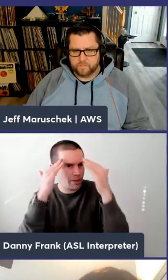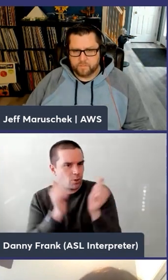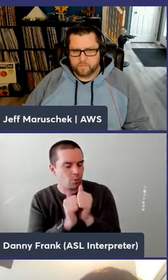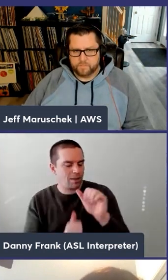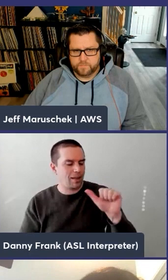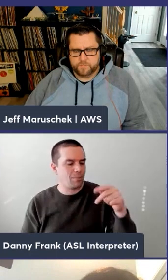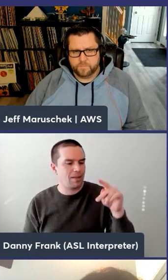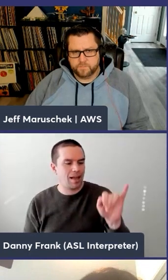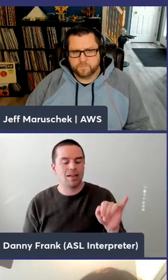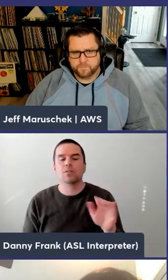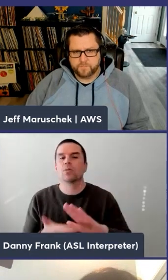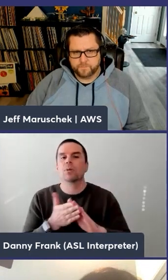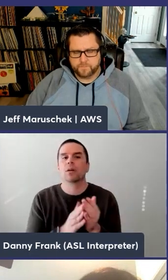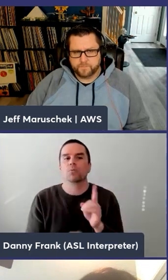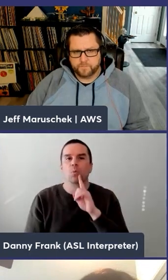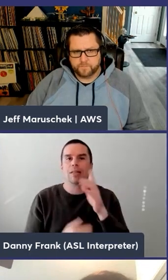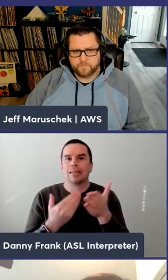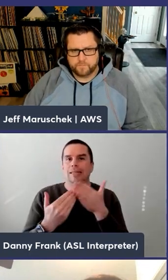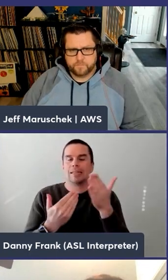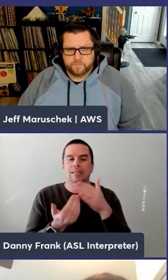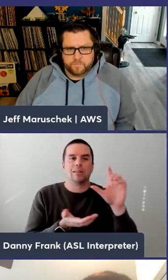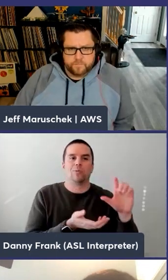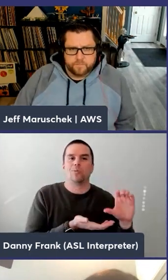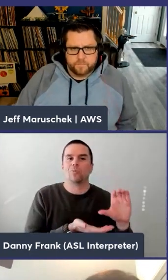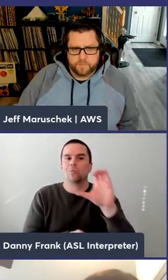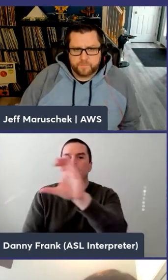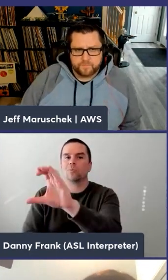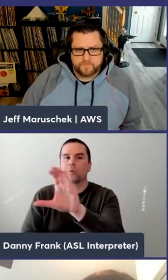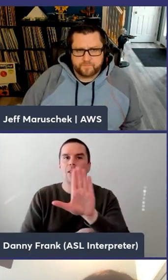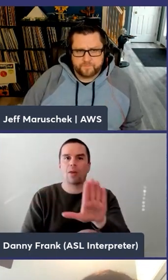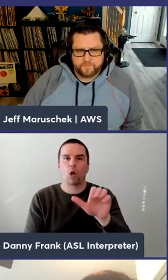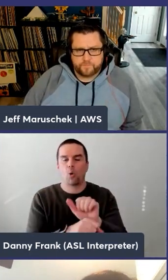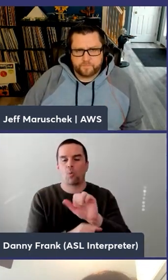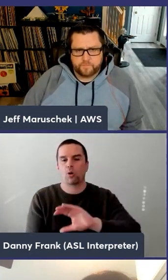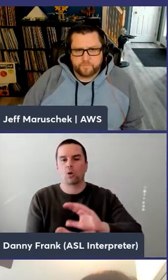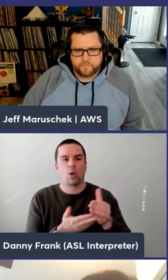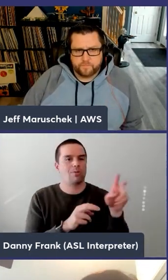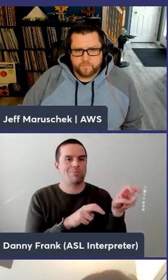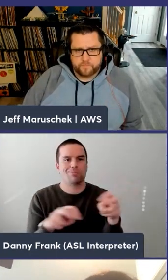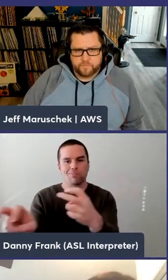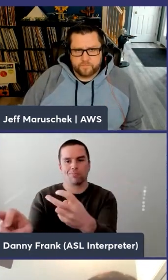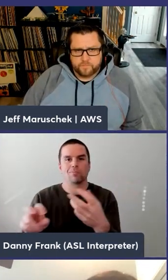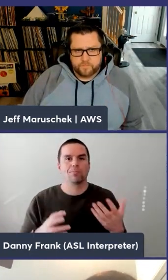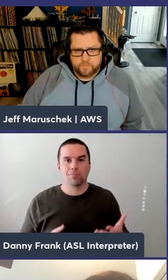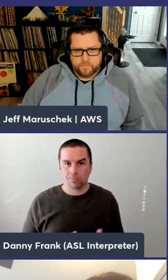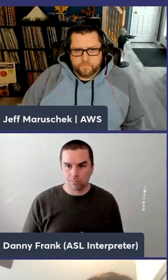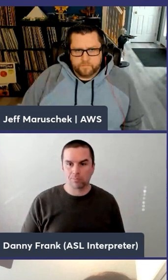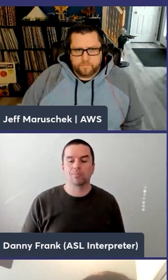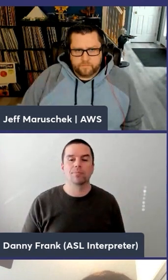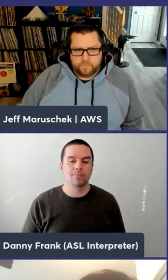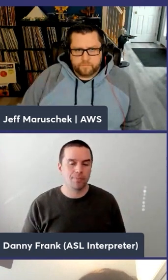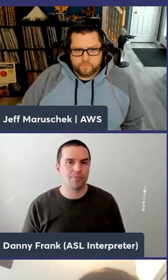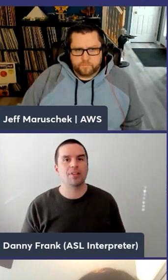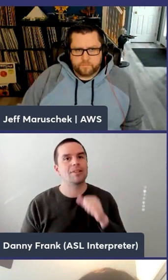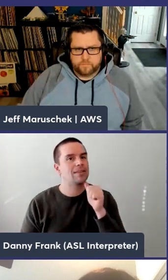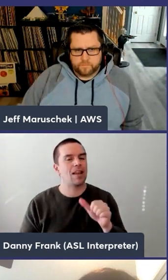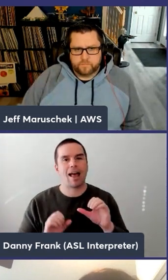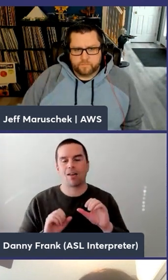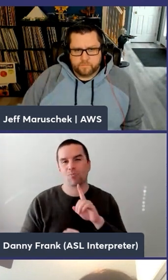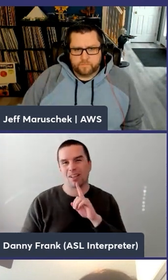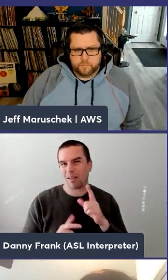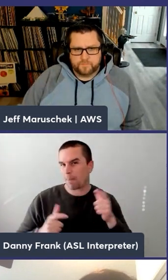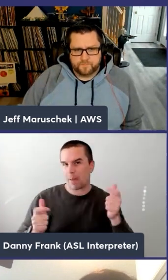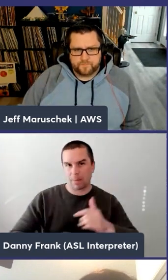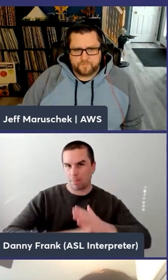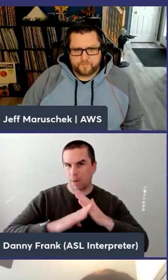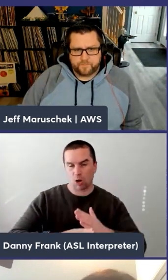workloads. So those that are already familiar with OpenSearch, there's not going to be a huge barrier to adoption for them. Exactly. It's going to be pretty easy